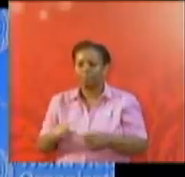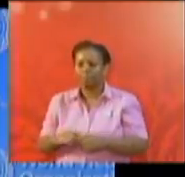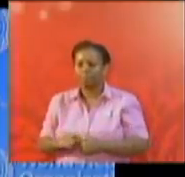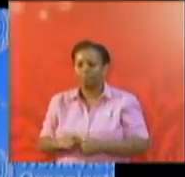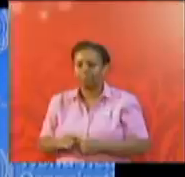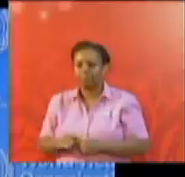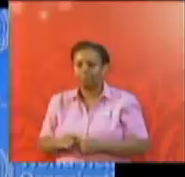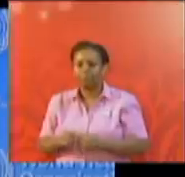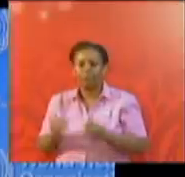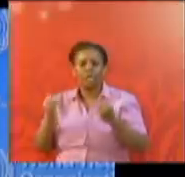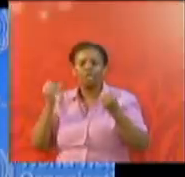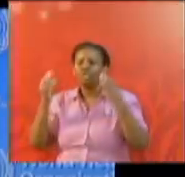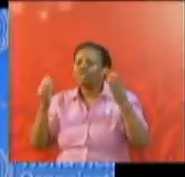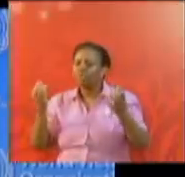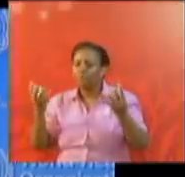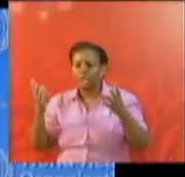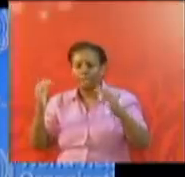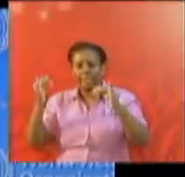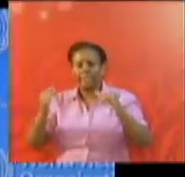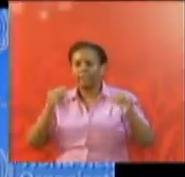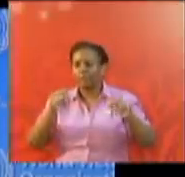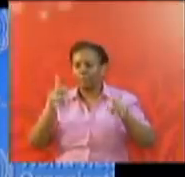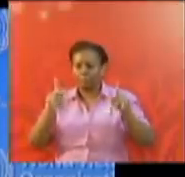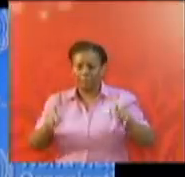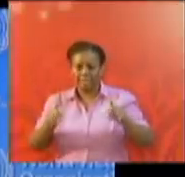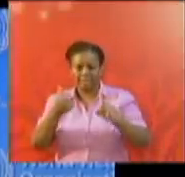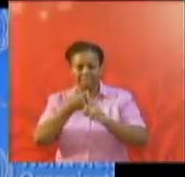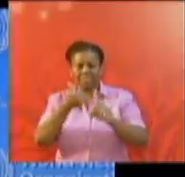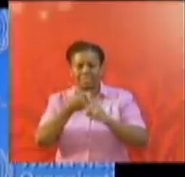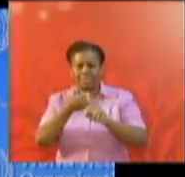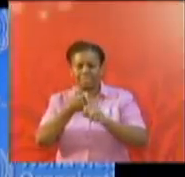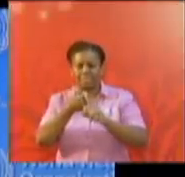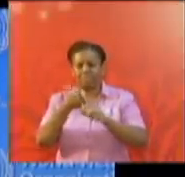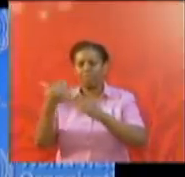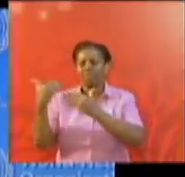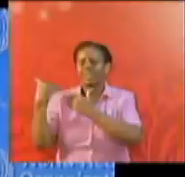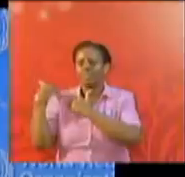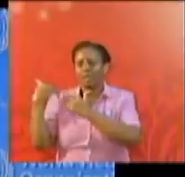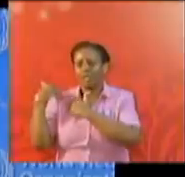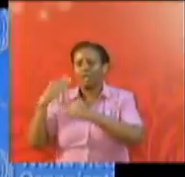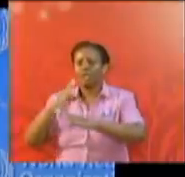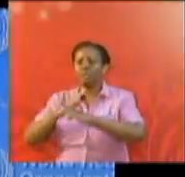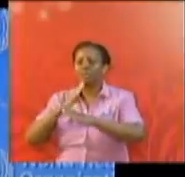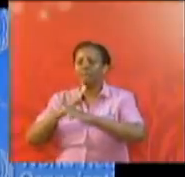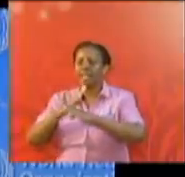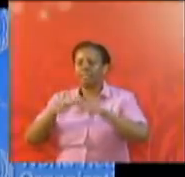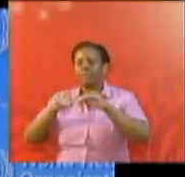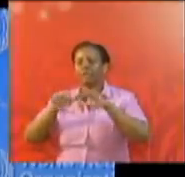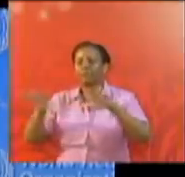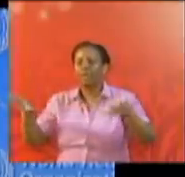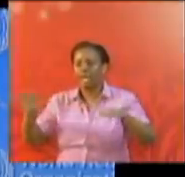you can do yourself to protect yourself from getting infected and to prevent yourself from passing the virus on to